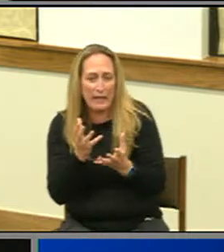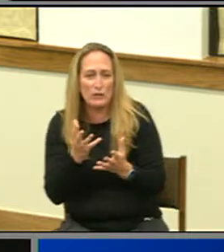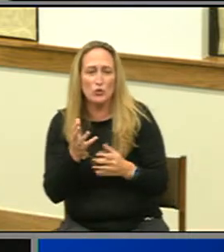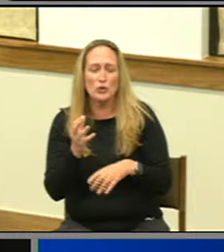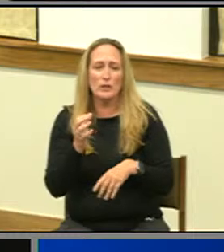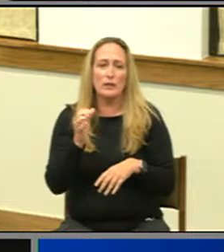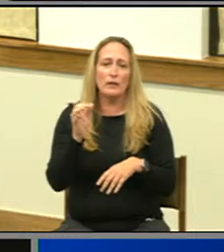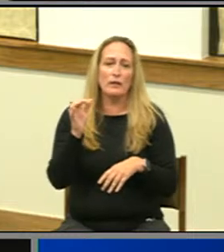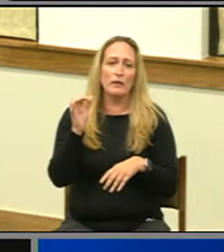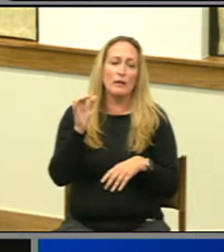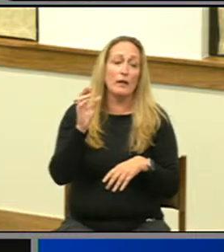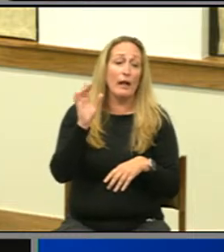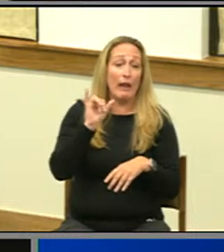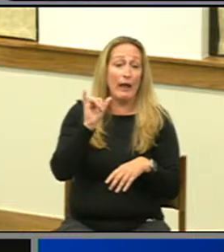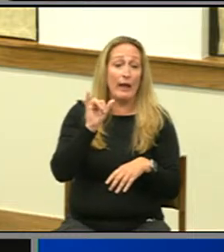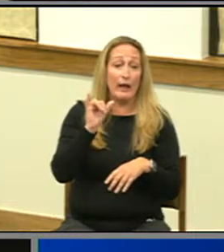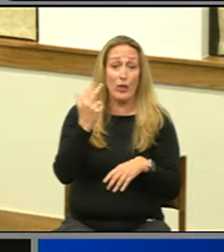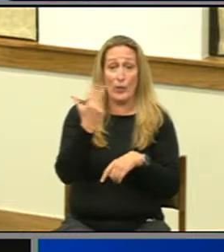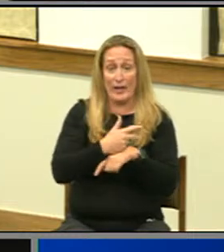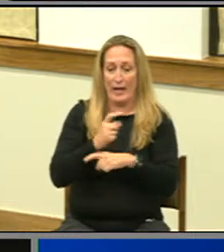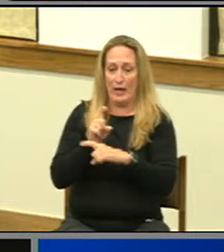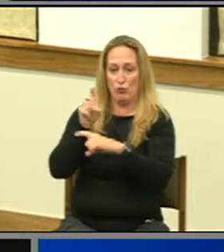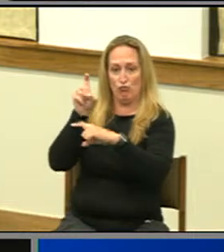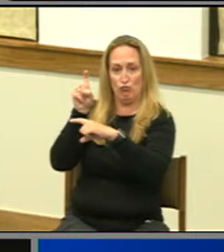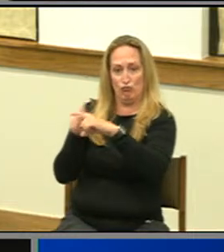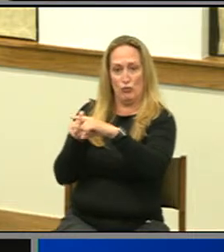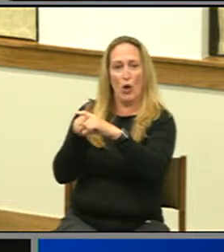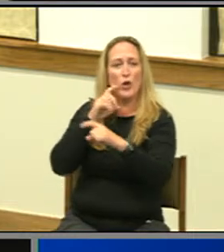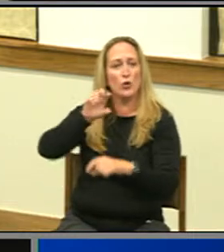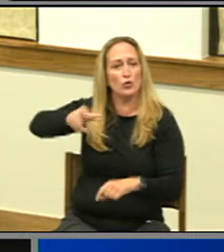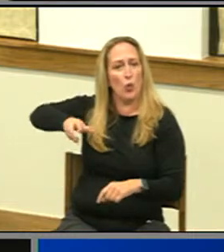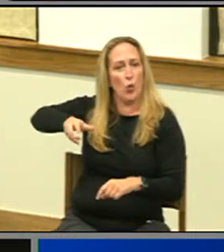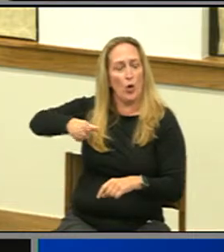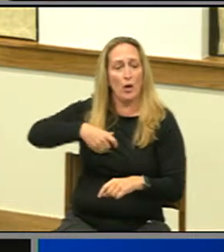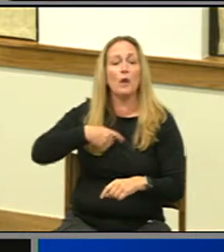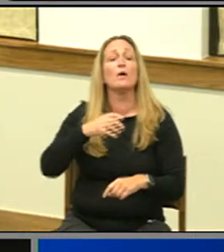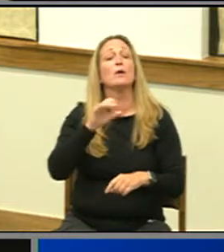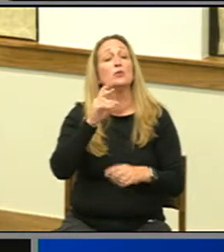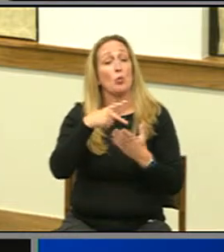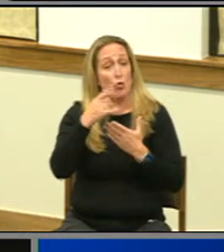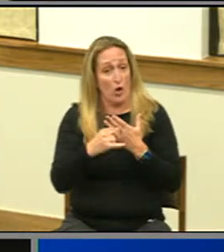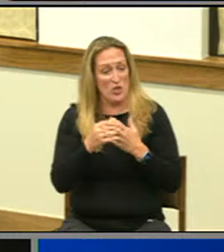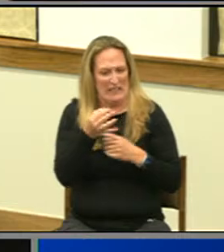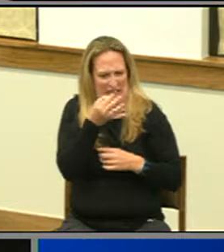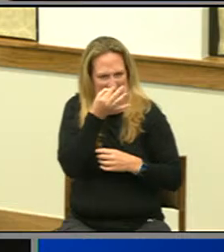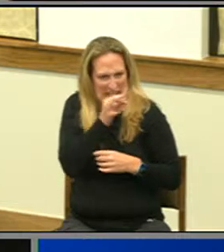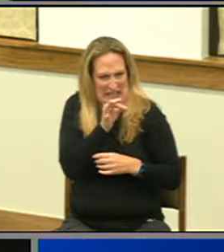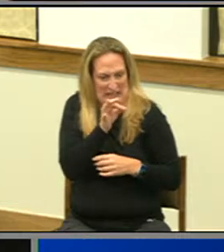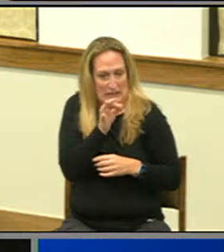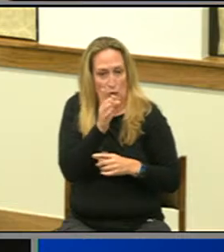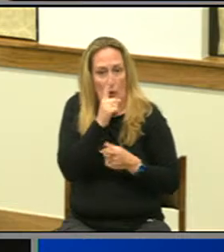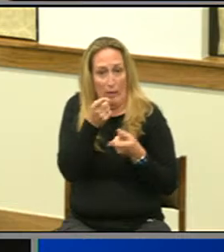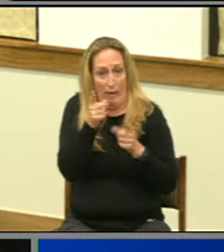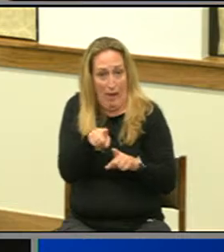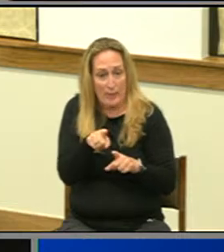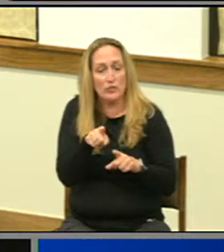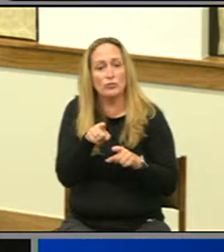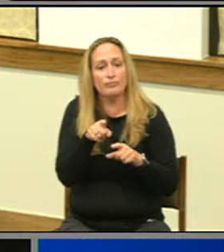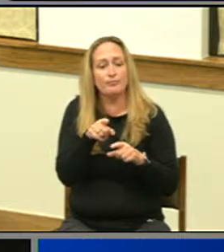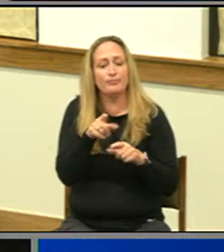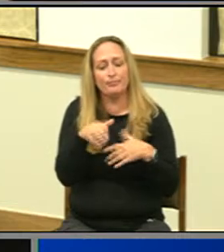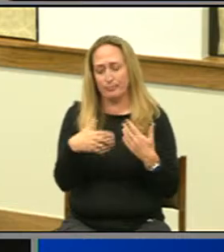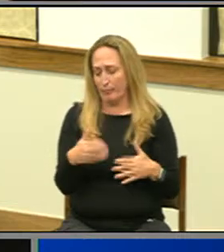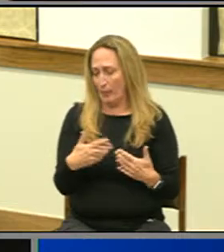notification system, which is the 3-day door hanger. So whenever the project is in